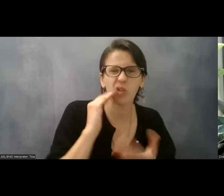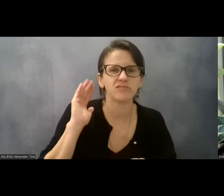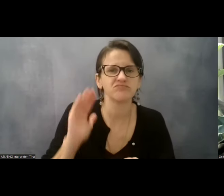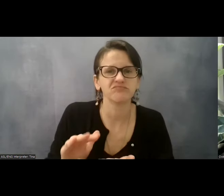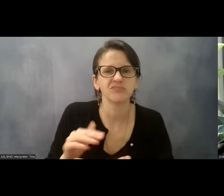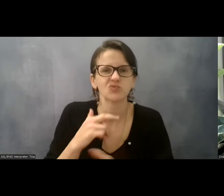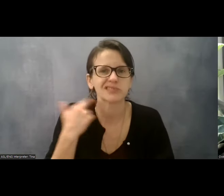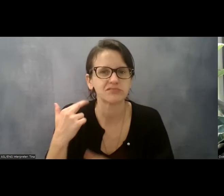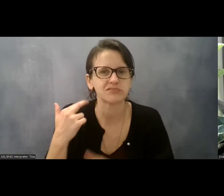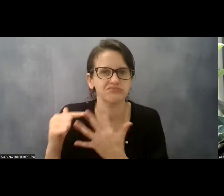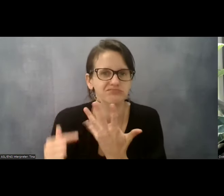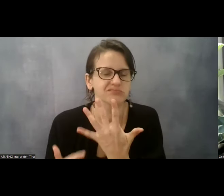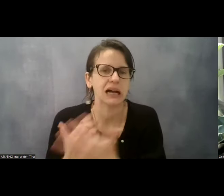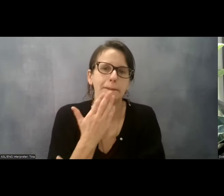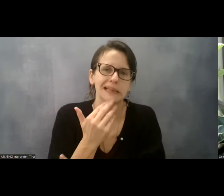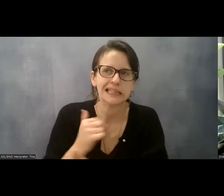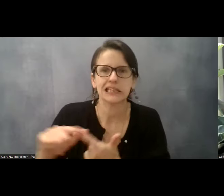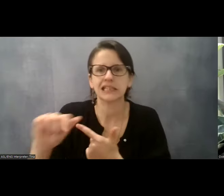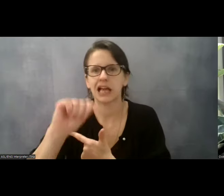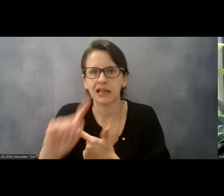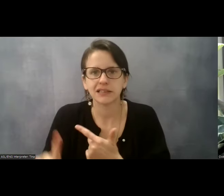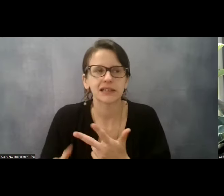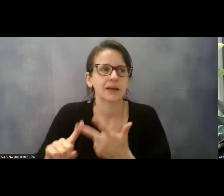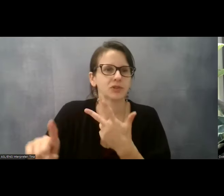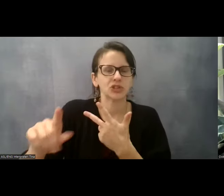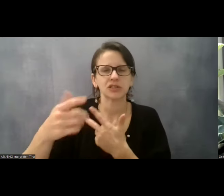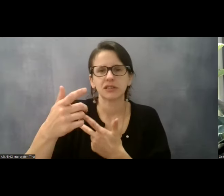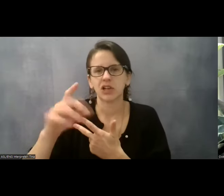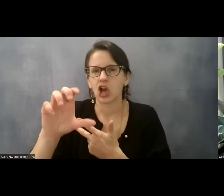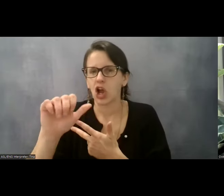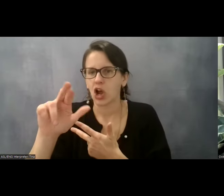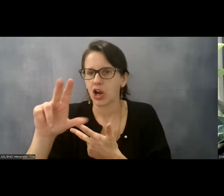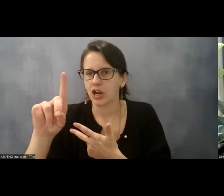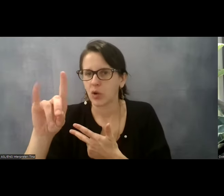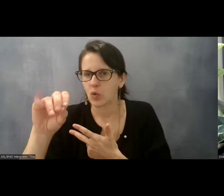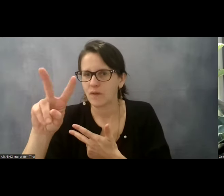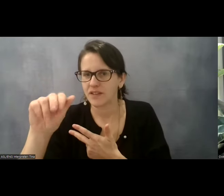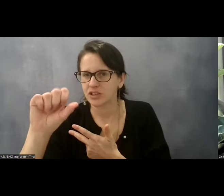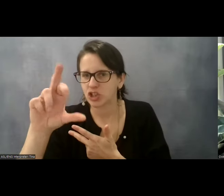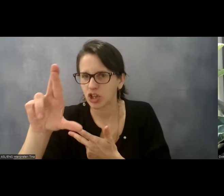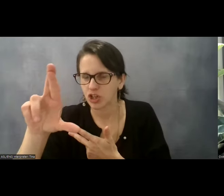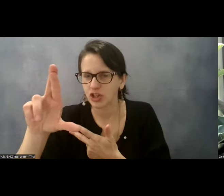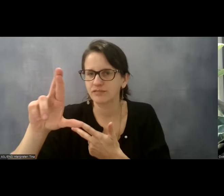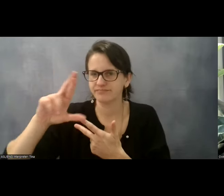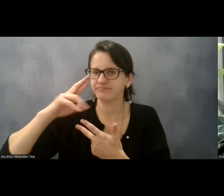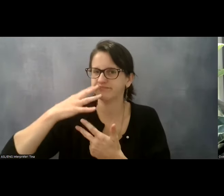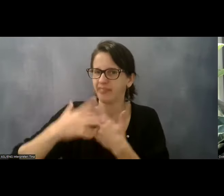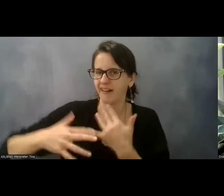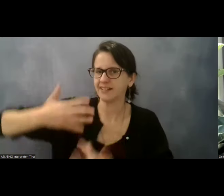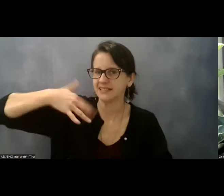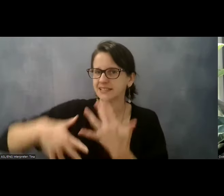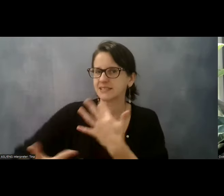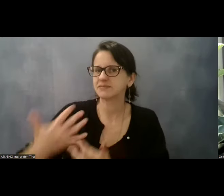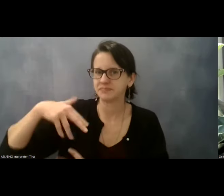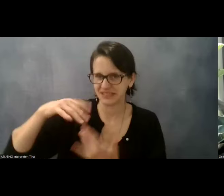diabetes, and even Alzheimer's. It's very compelling. We need to eat more fruits and vegetables. Well, when you grow more vegetables